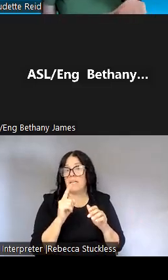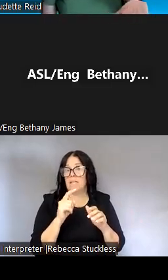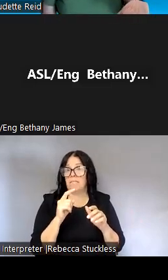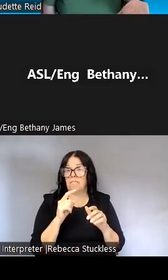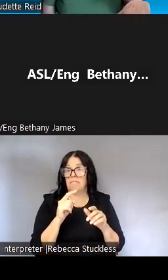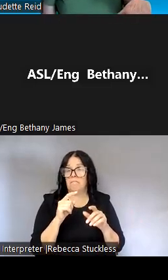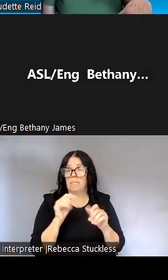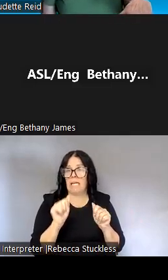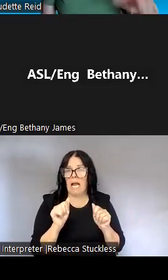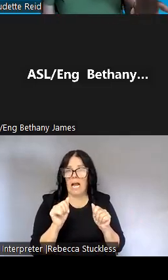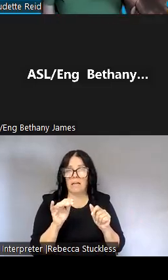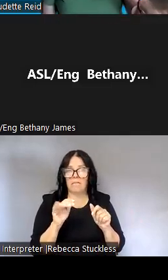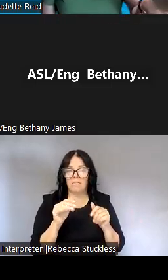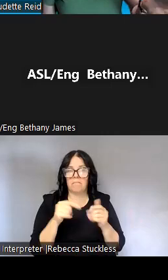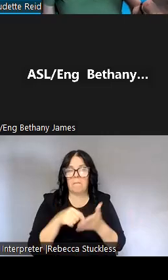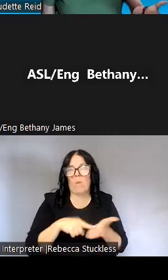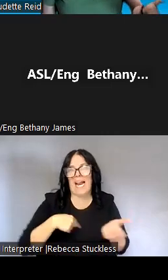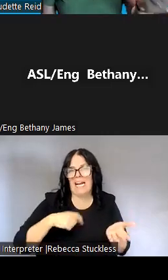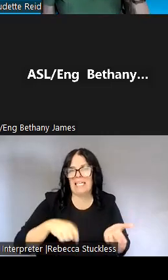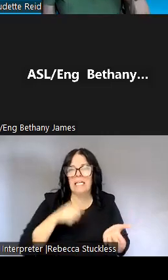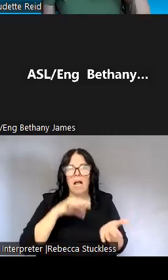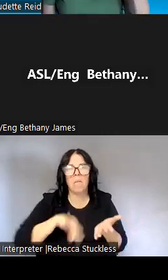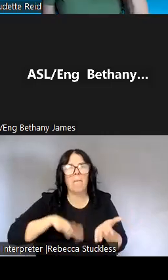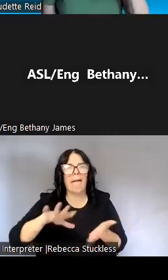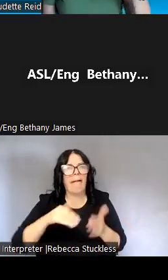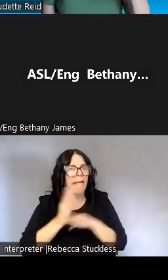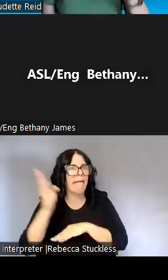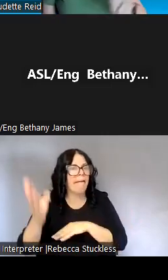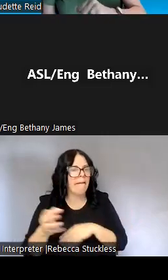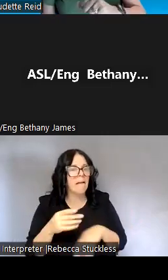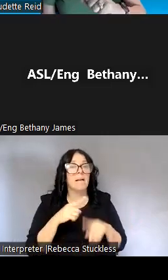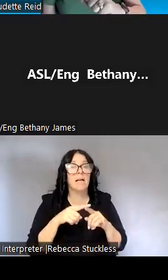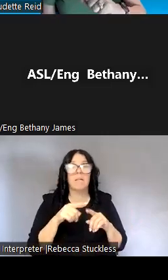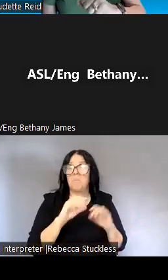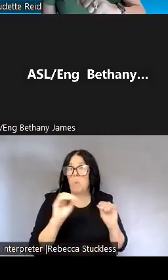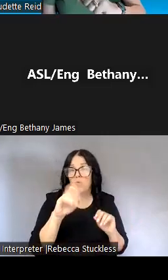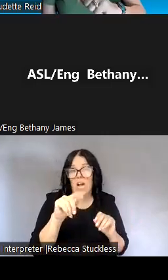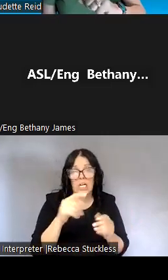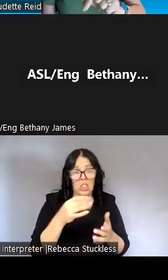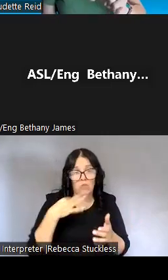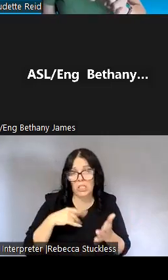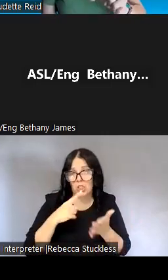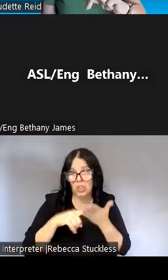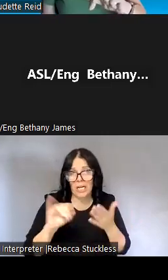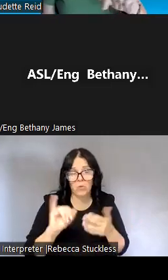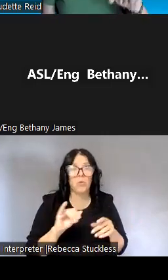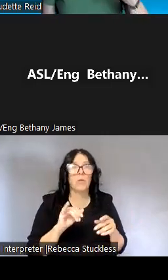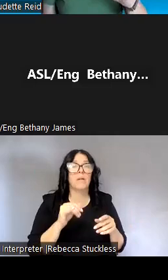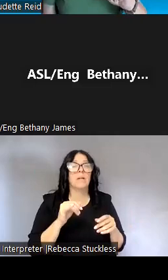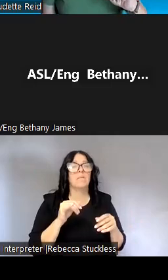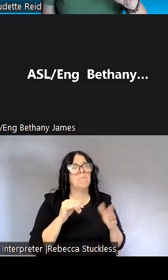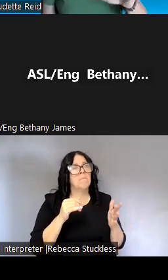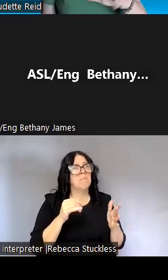no credit check involved. The options as far as the devices that are available in prepaid phones are